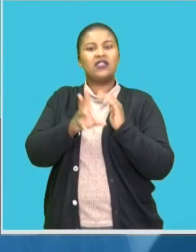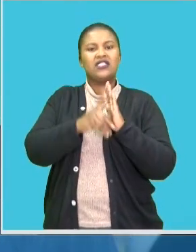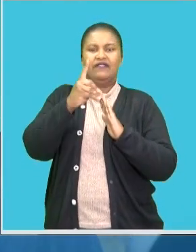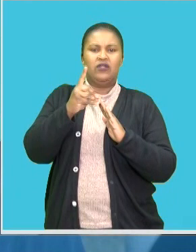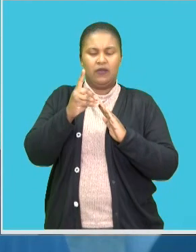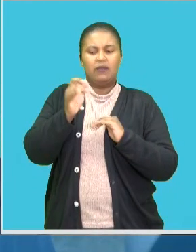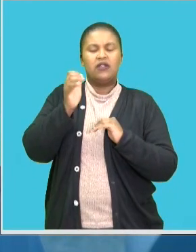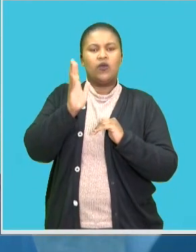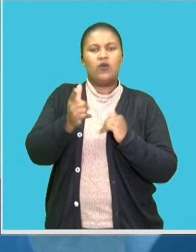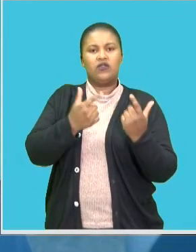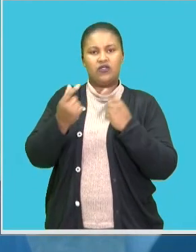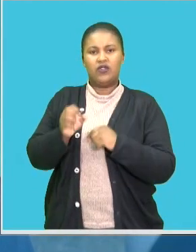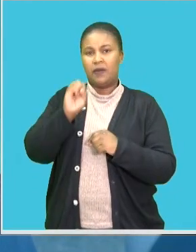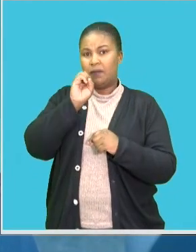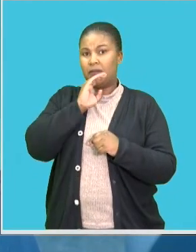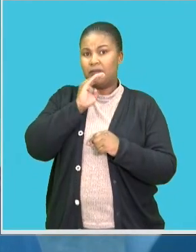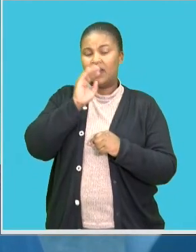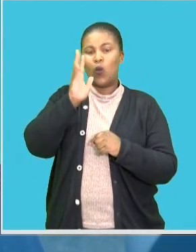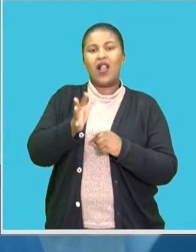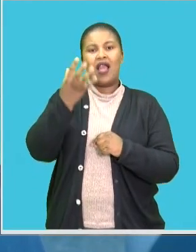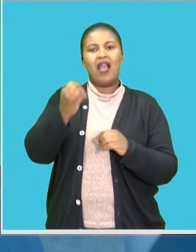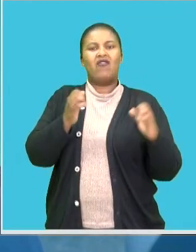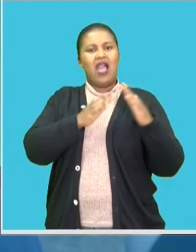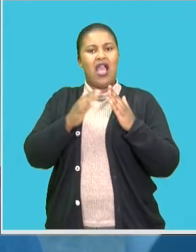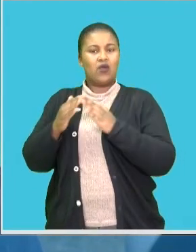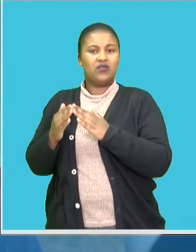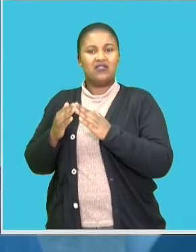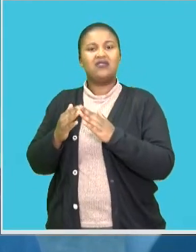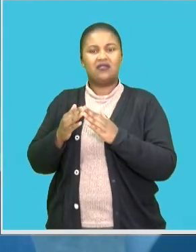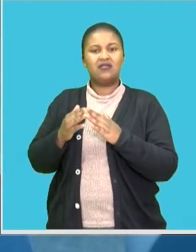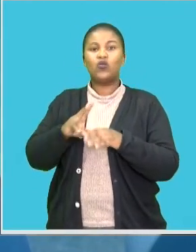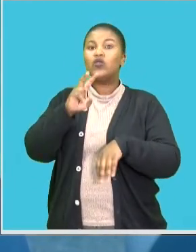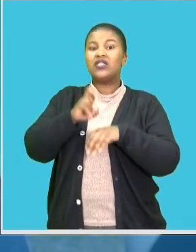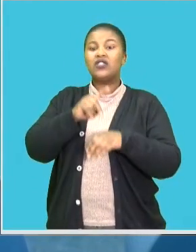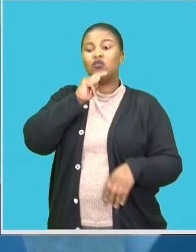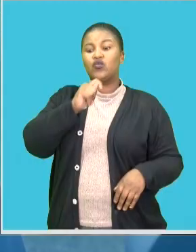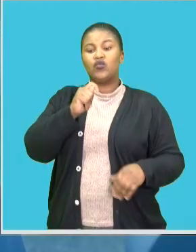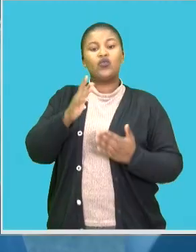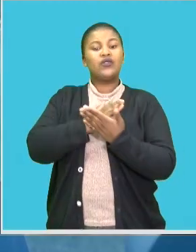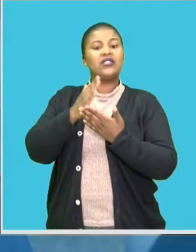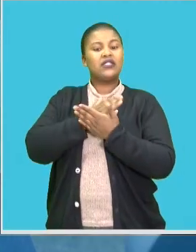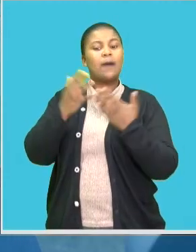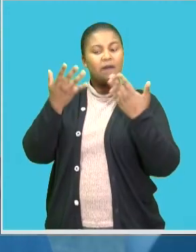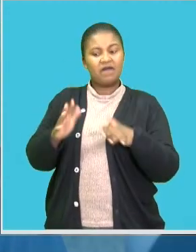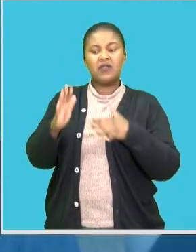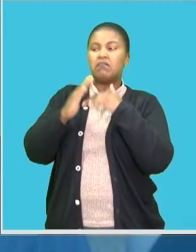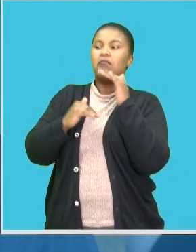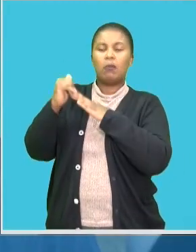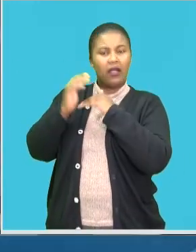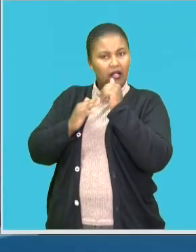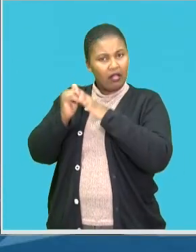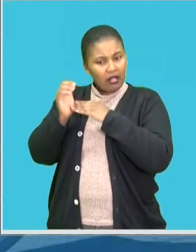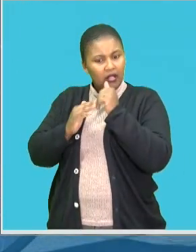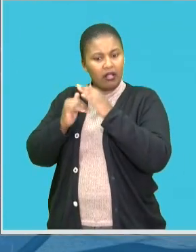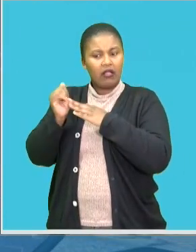development that will have residential, which is really needed here, some of it being BNGs, breaking new ground,